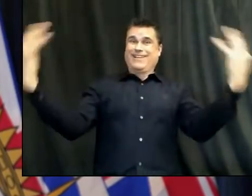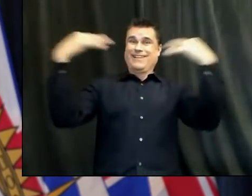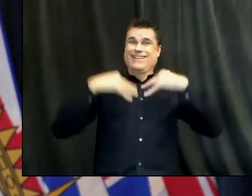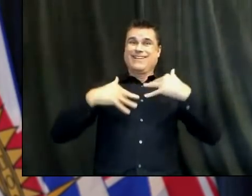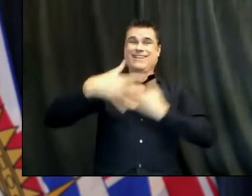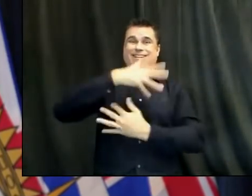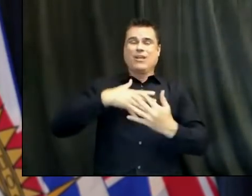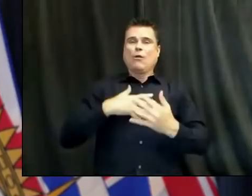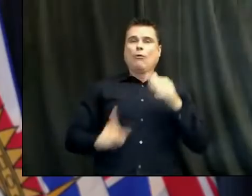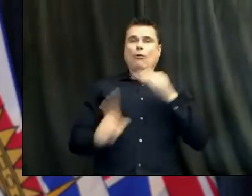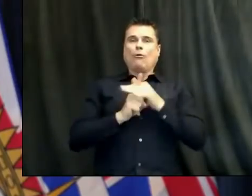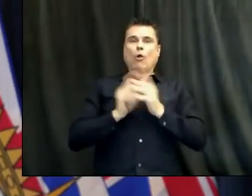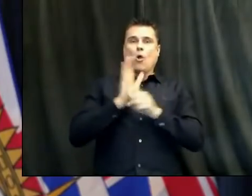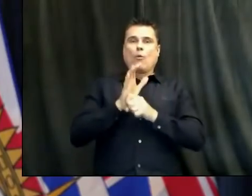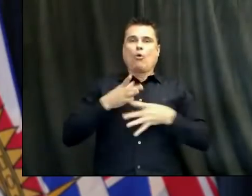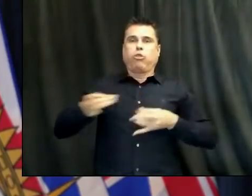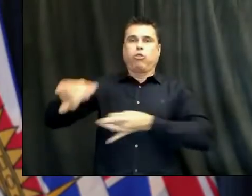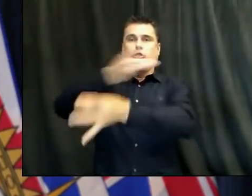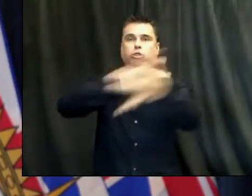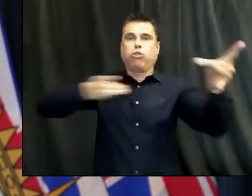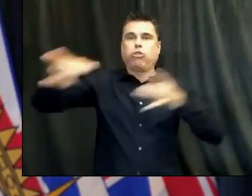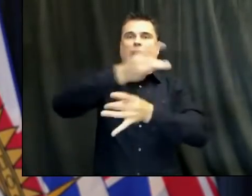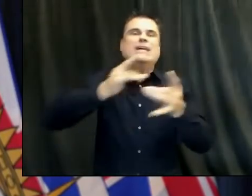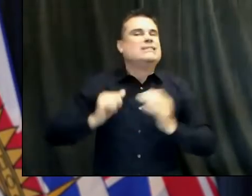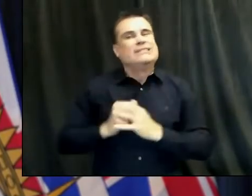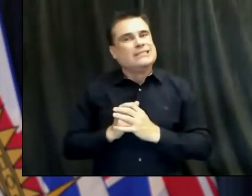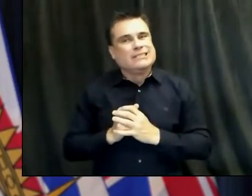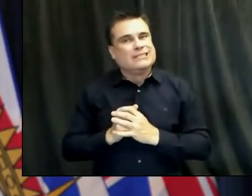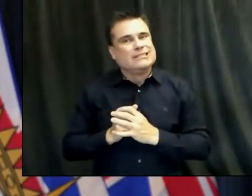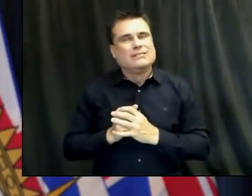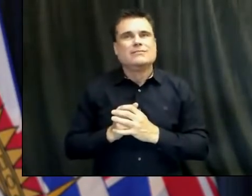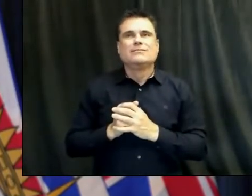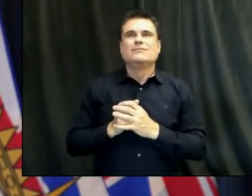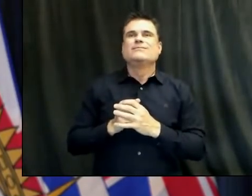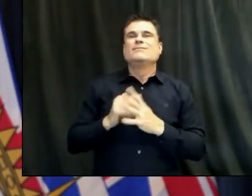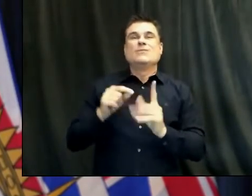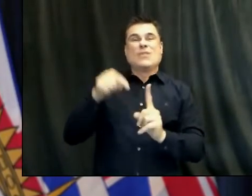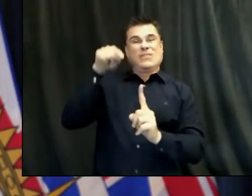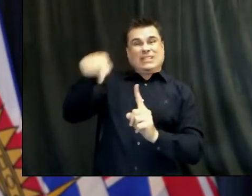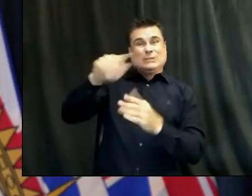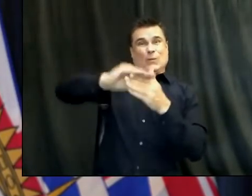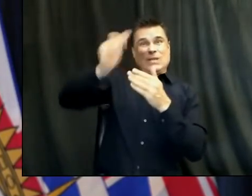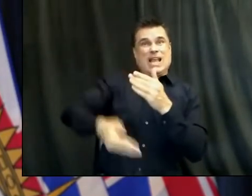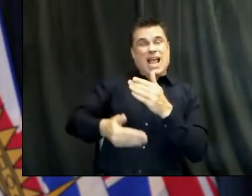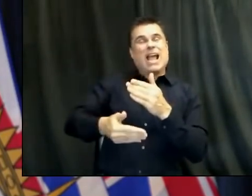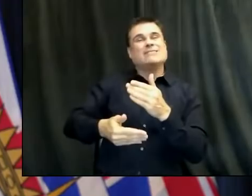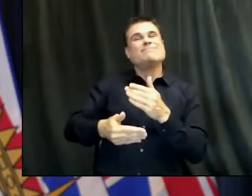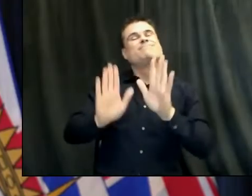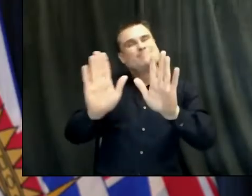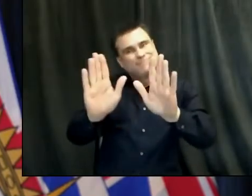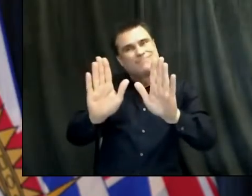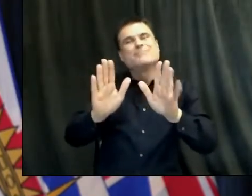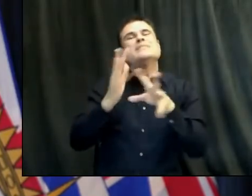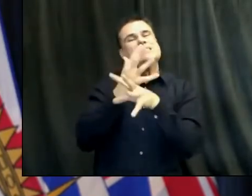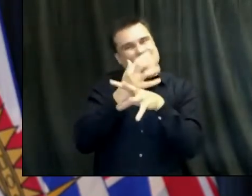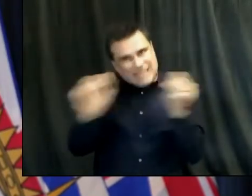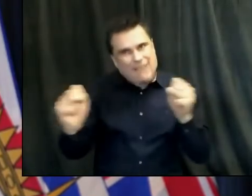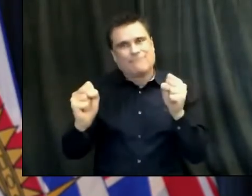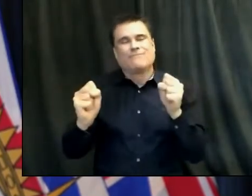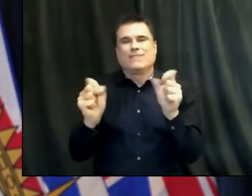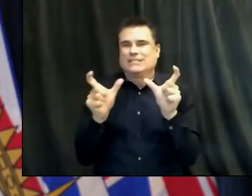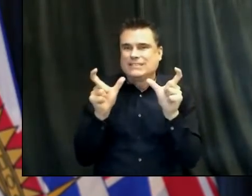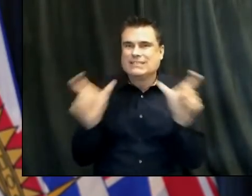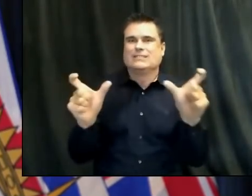safe weekend for everybody. I know we are all feeling the strain, but I want to remind